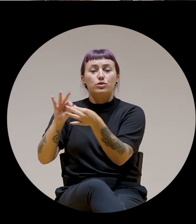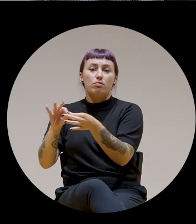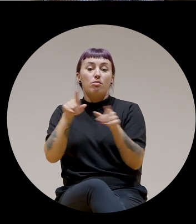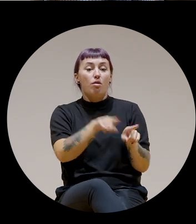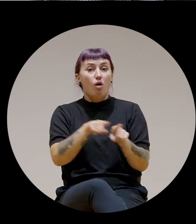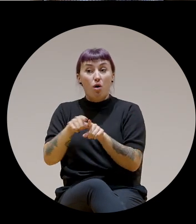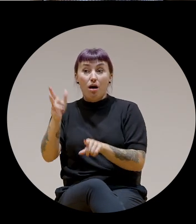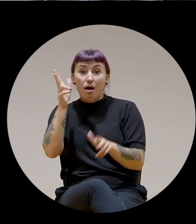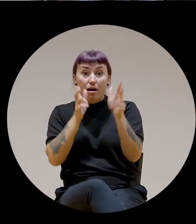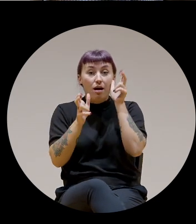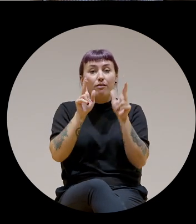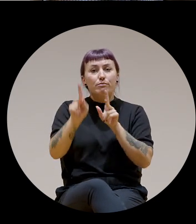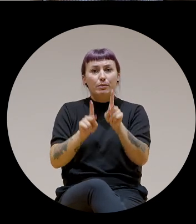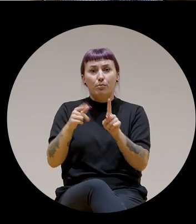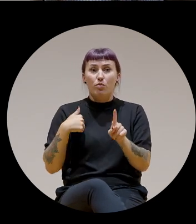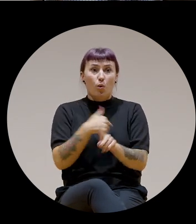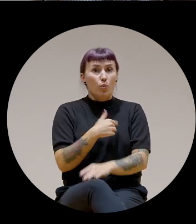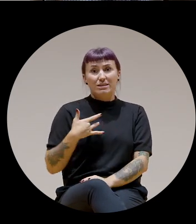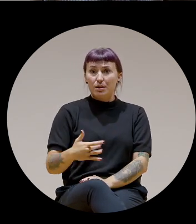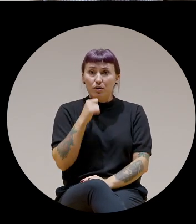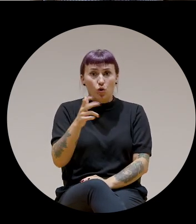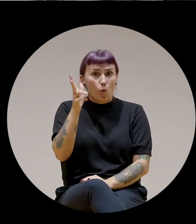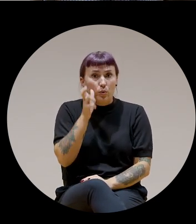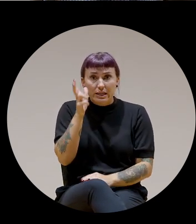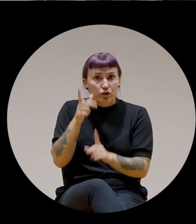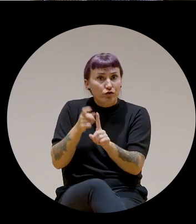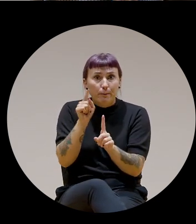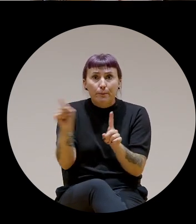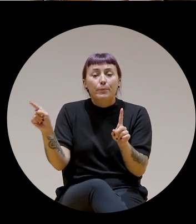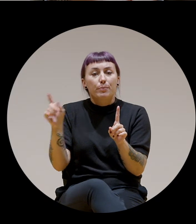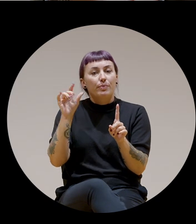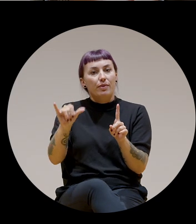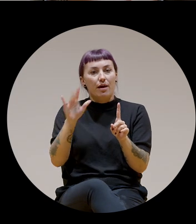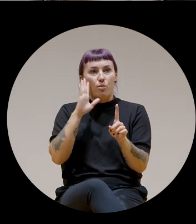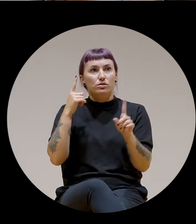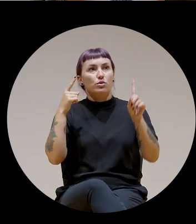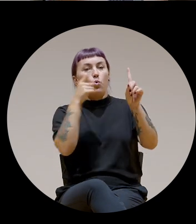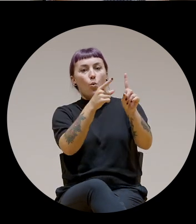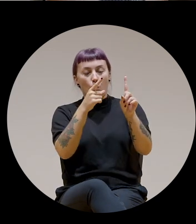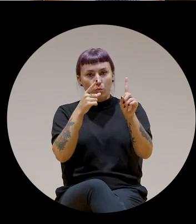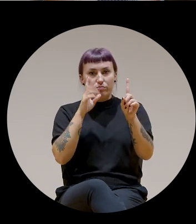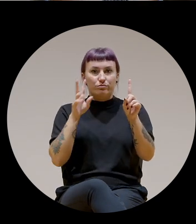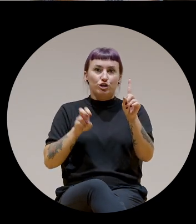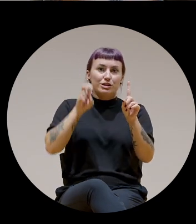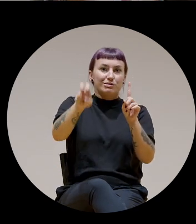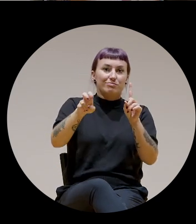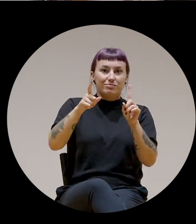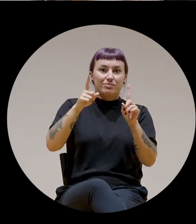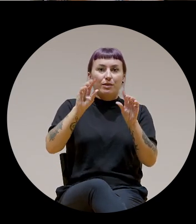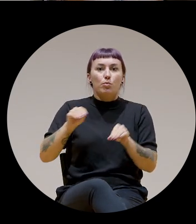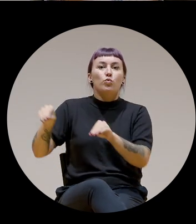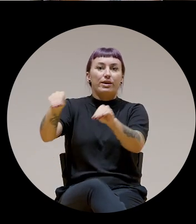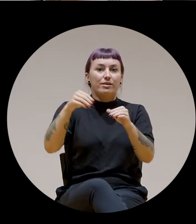but also hearing from folks that we don't get to hear from on a regular basis. So that was kind of the jumping off point for